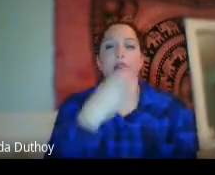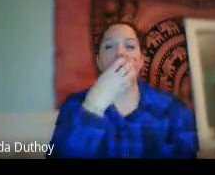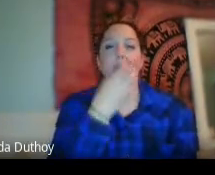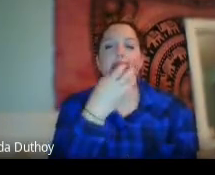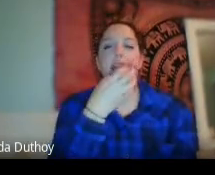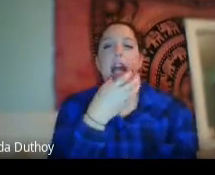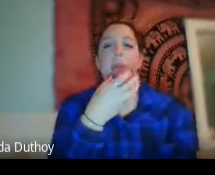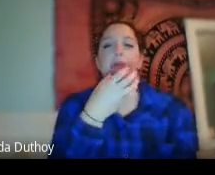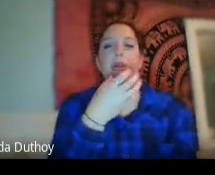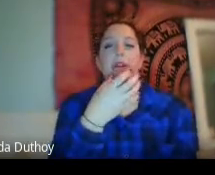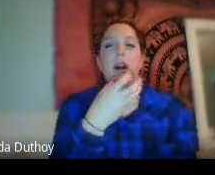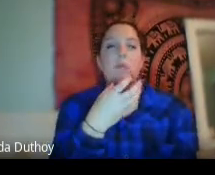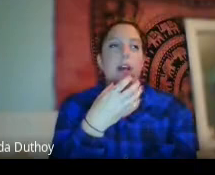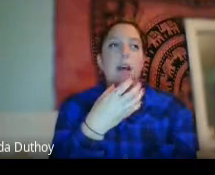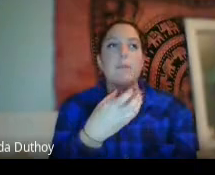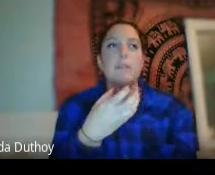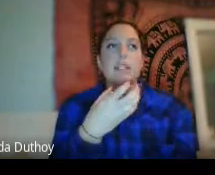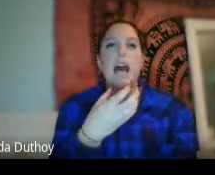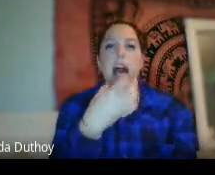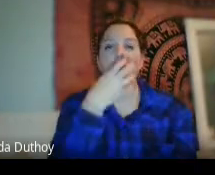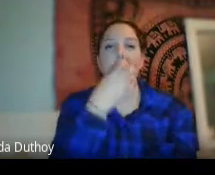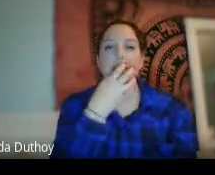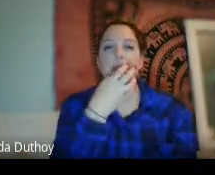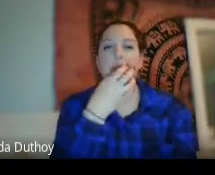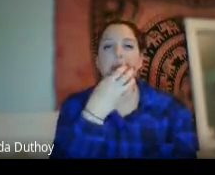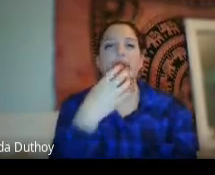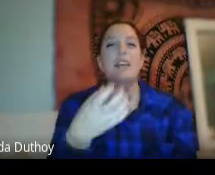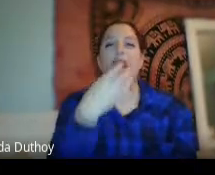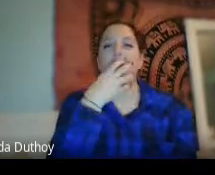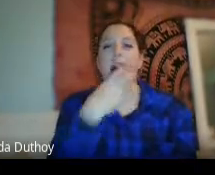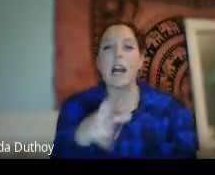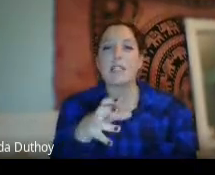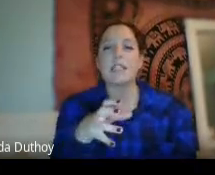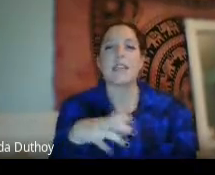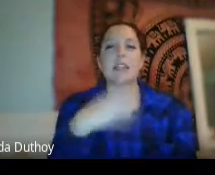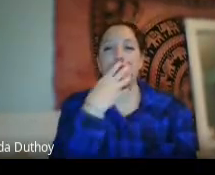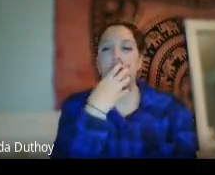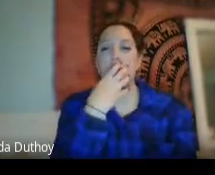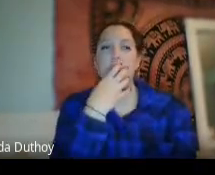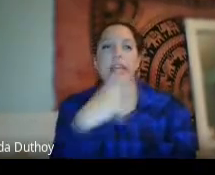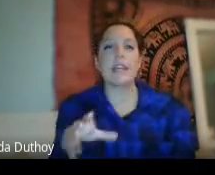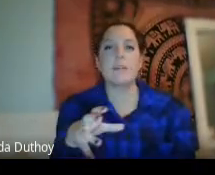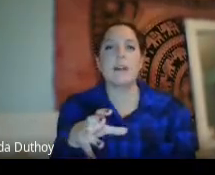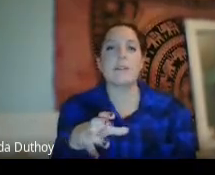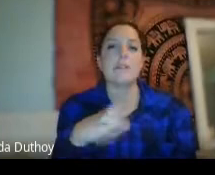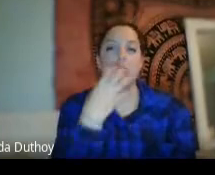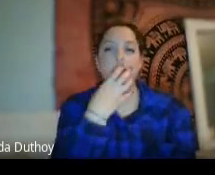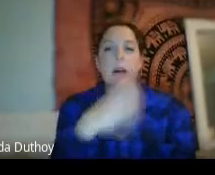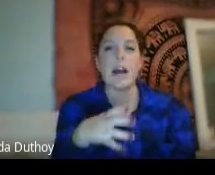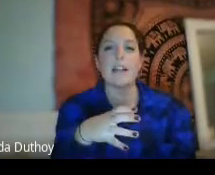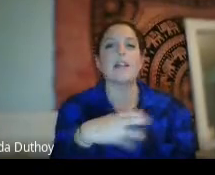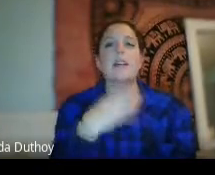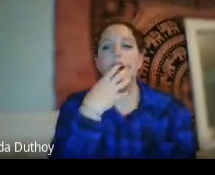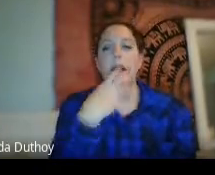So like you're biting an apple or a caramel apple that's hot. Hot. I mean, you gotta take it out of your mouth. It's